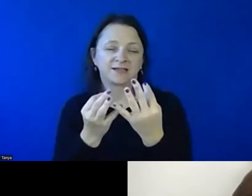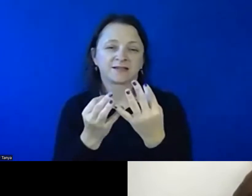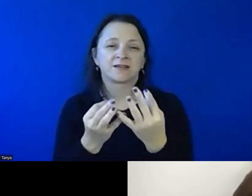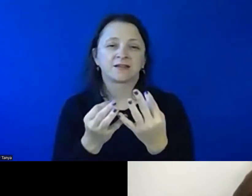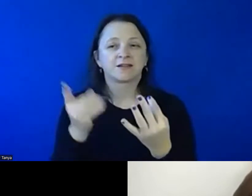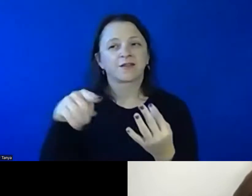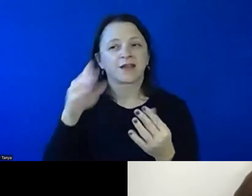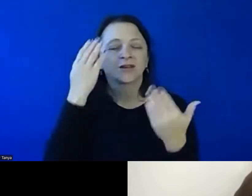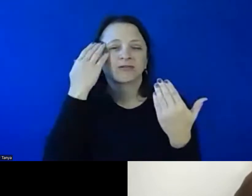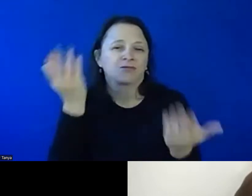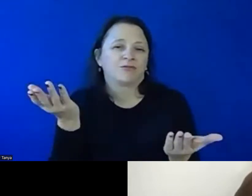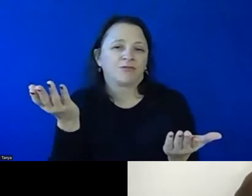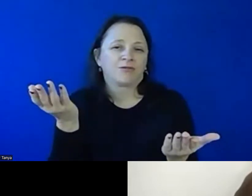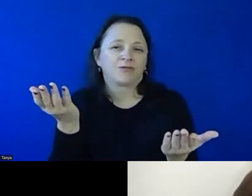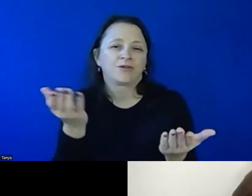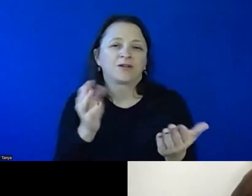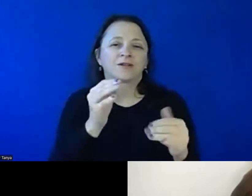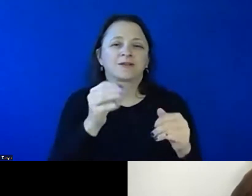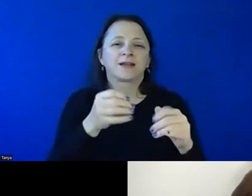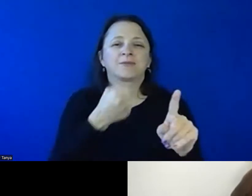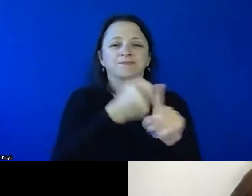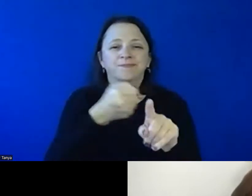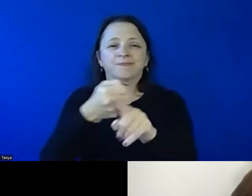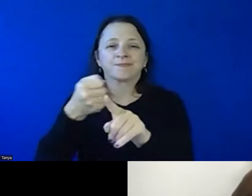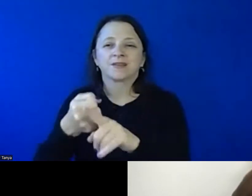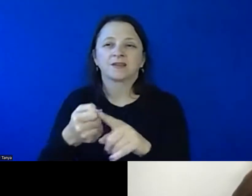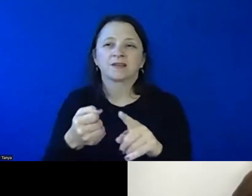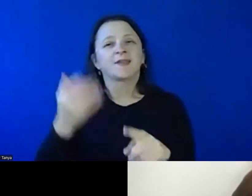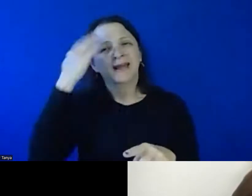aware of milestones beyond walking.